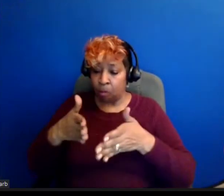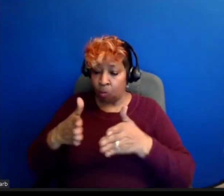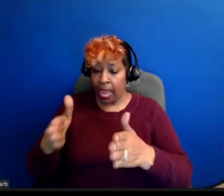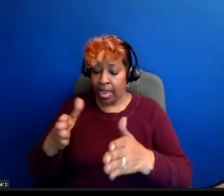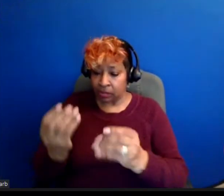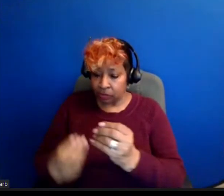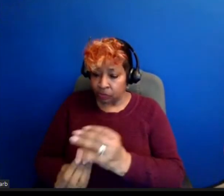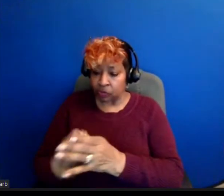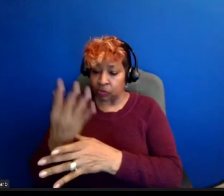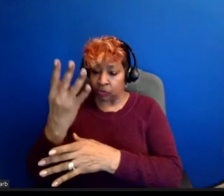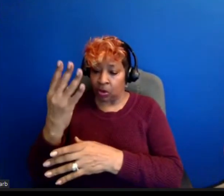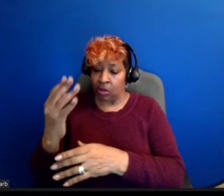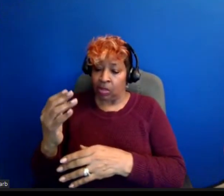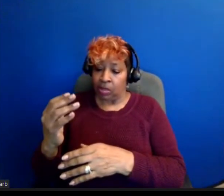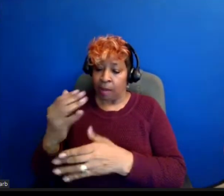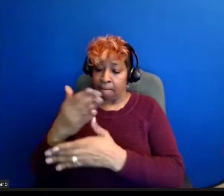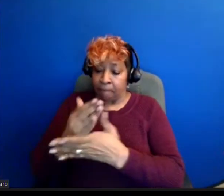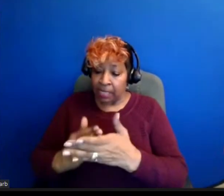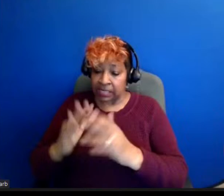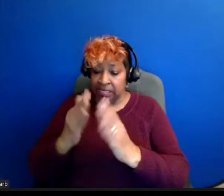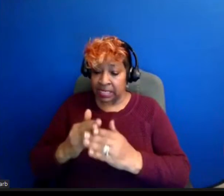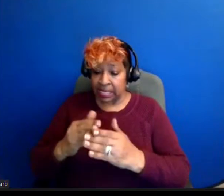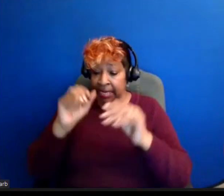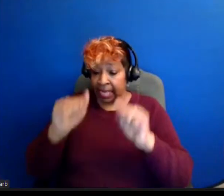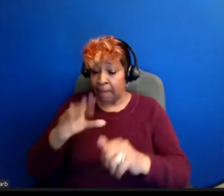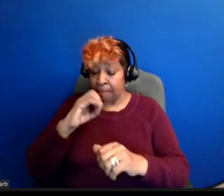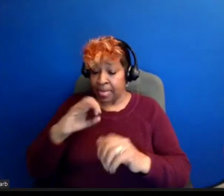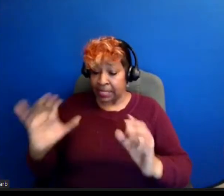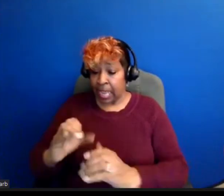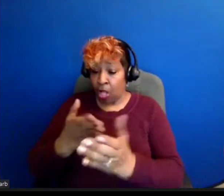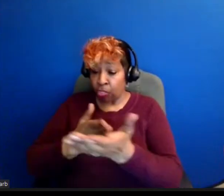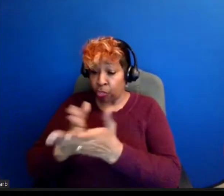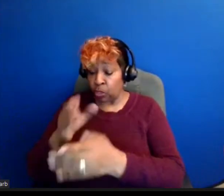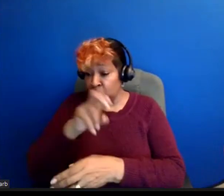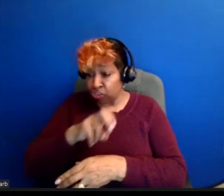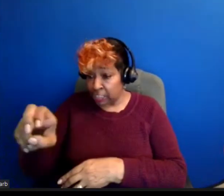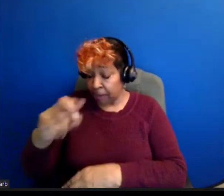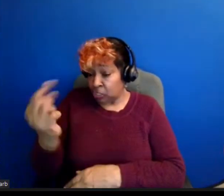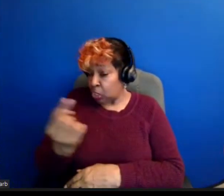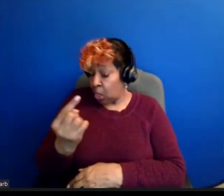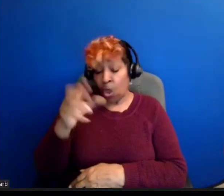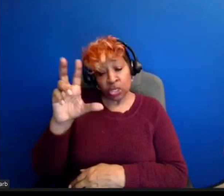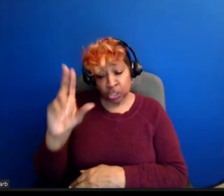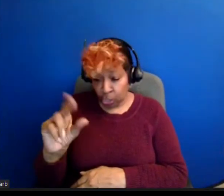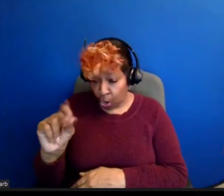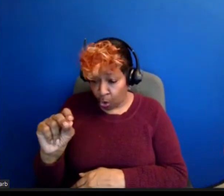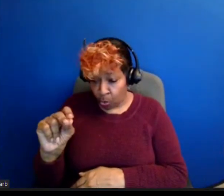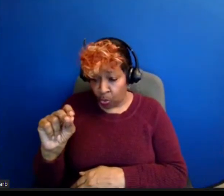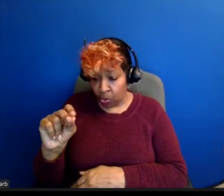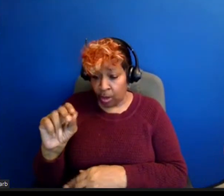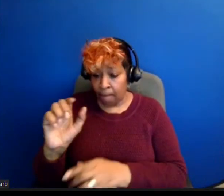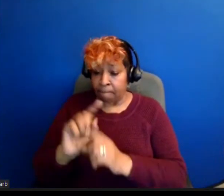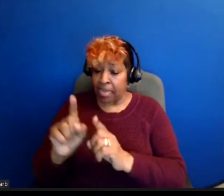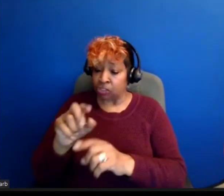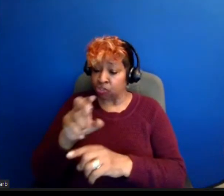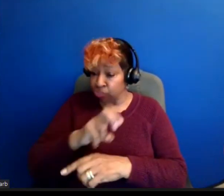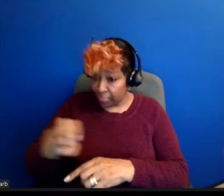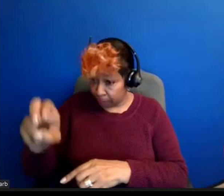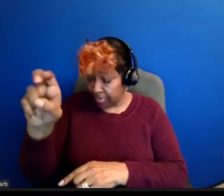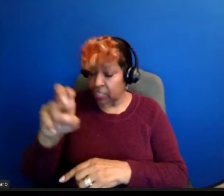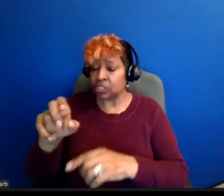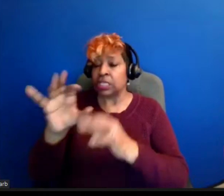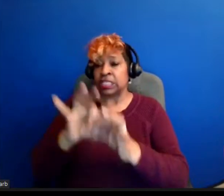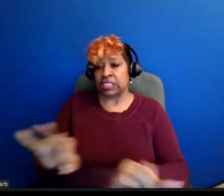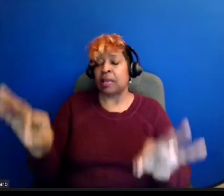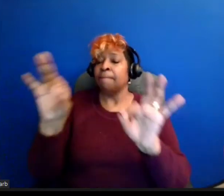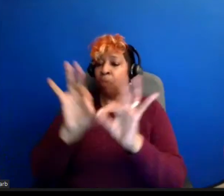that, can it be done through transportation alone? No. Yeah. But transportation, why not? It's important. It's a part. Thank